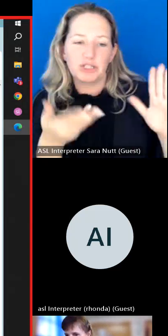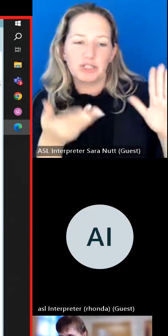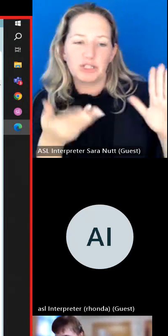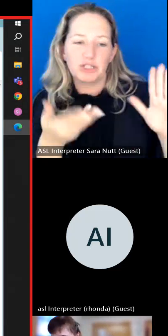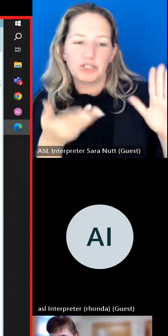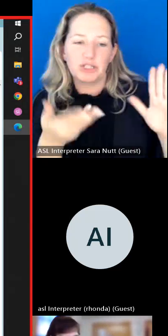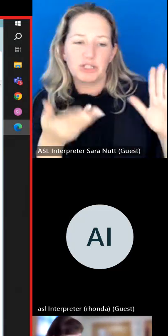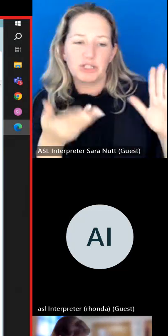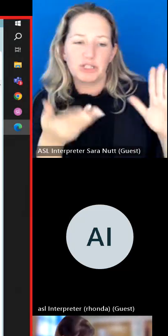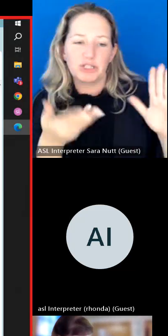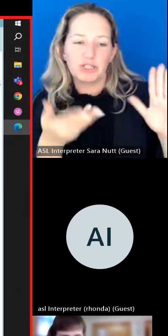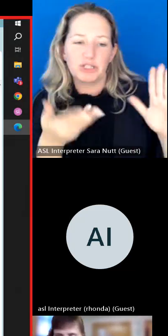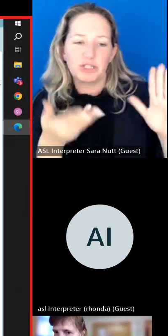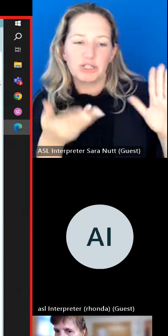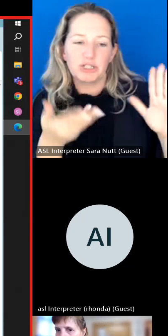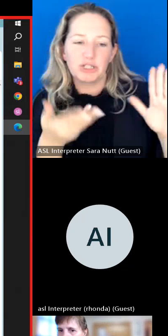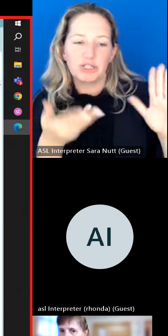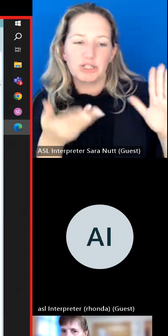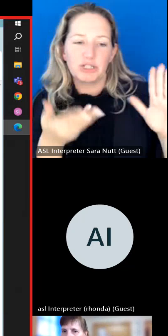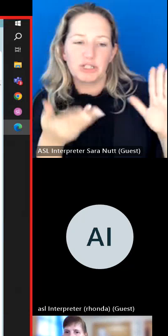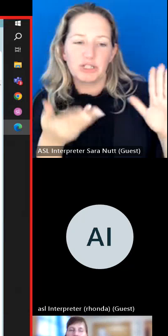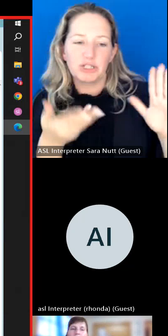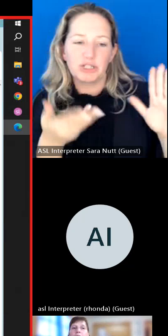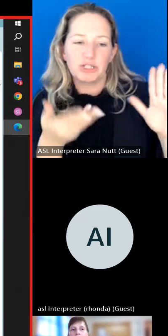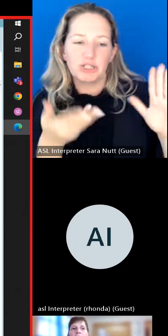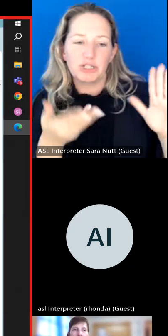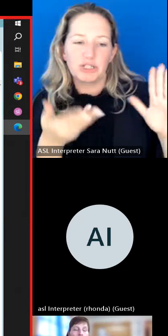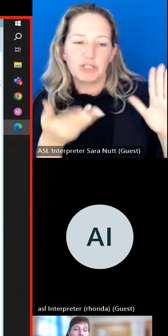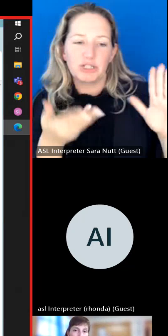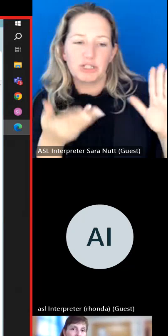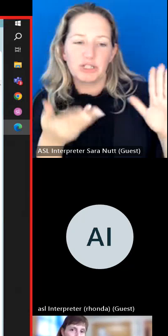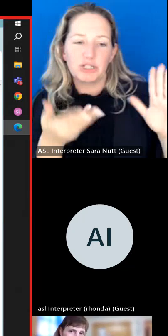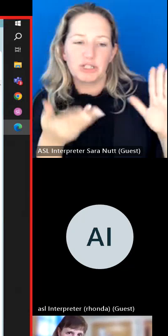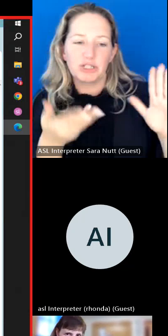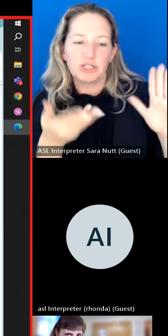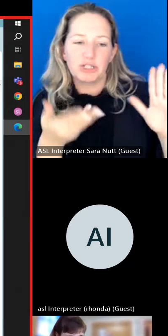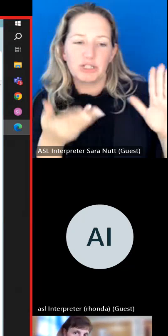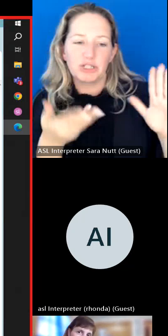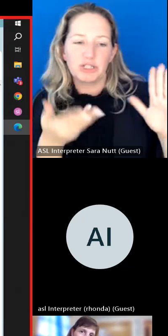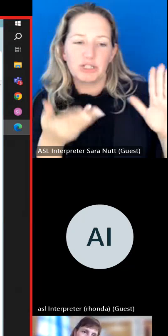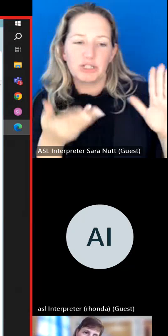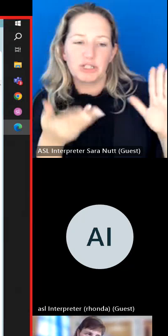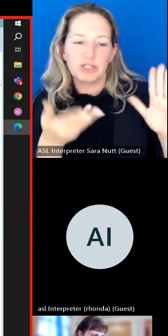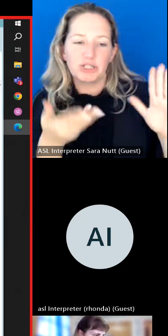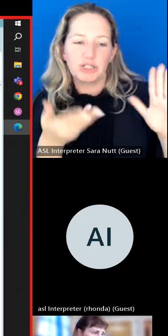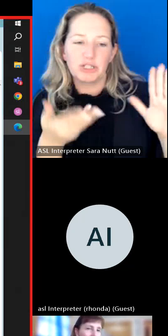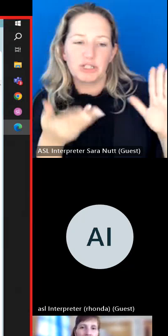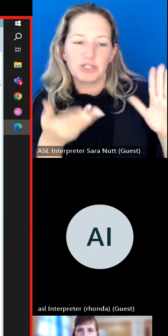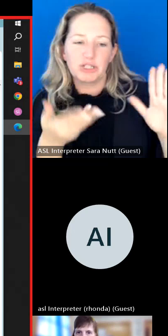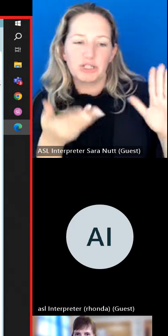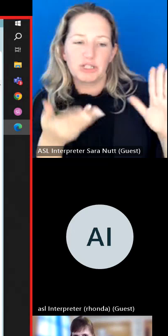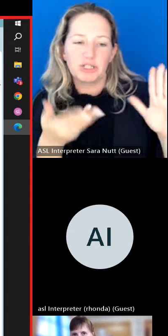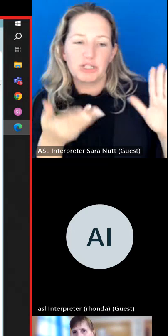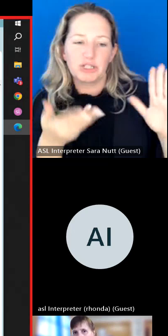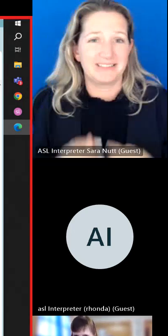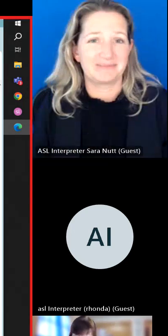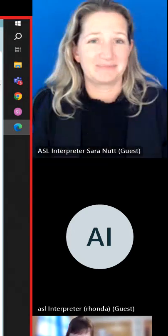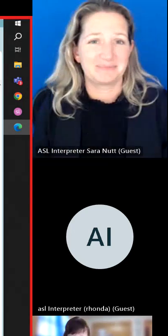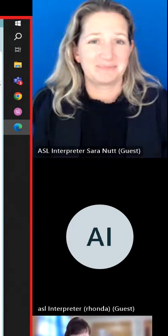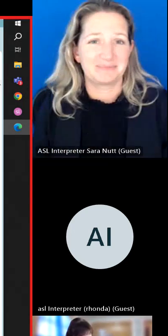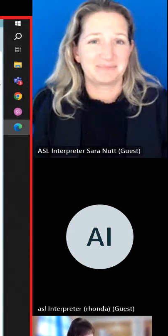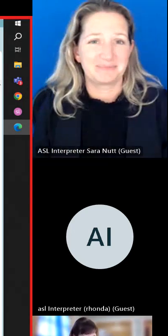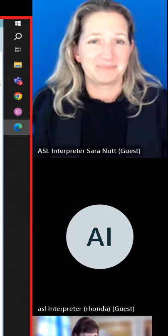And I know we just have a few minutes left, so I'd like to open it up for questions. And take a drink of